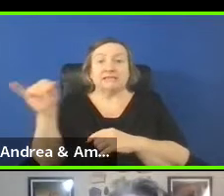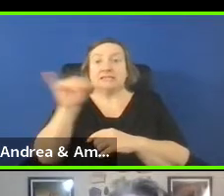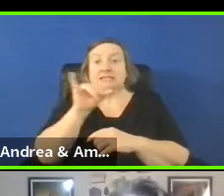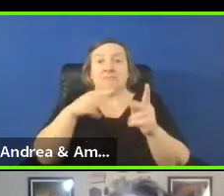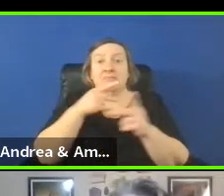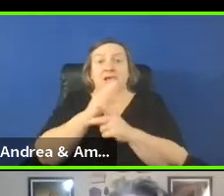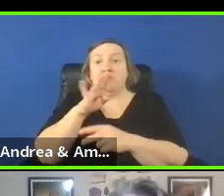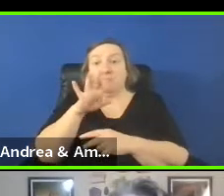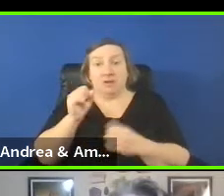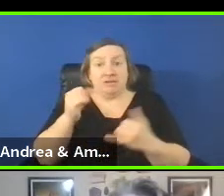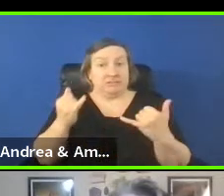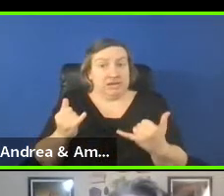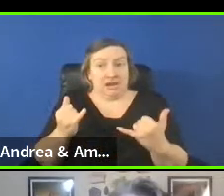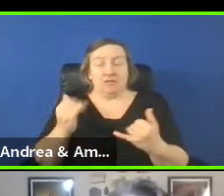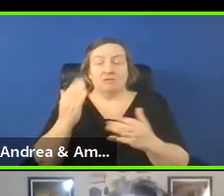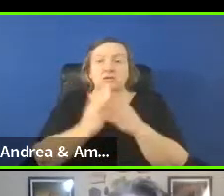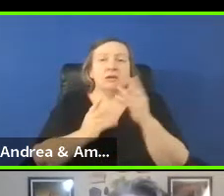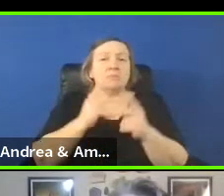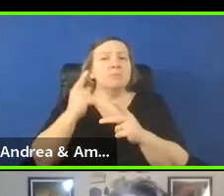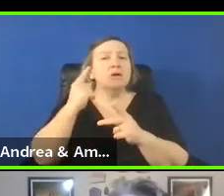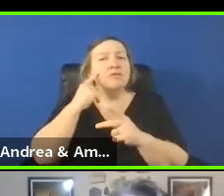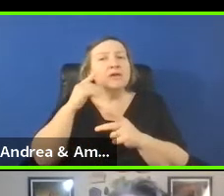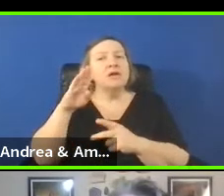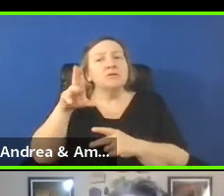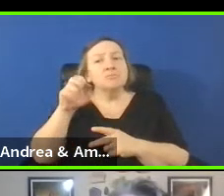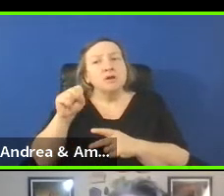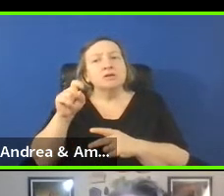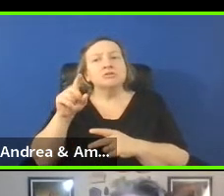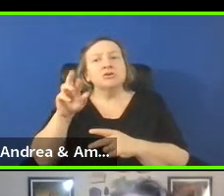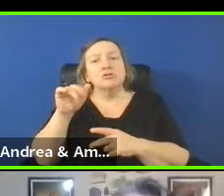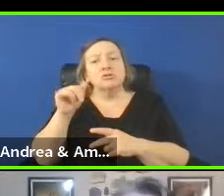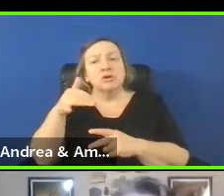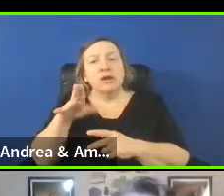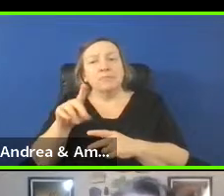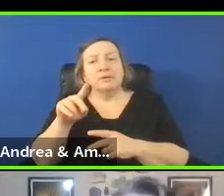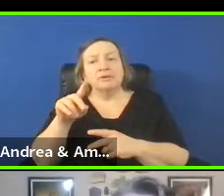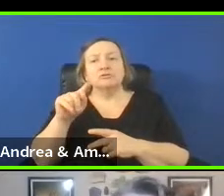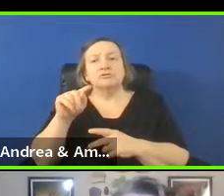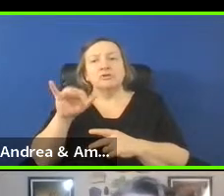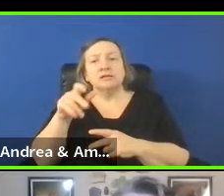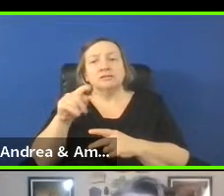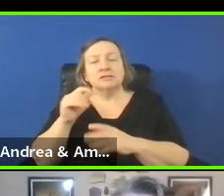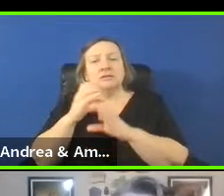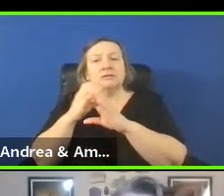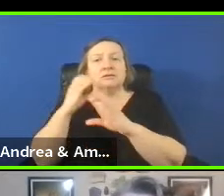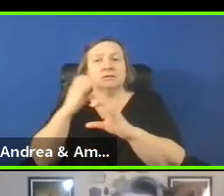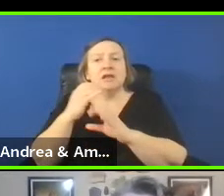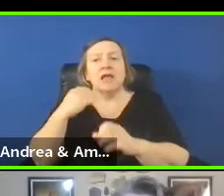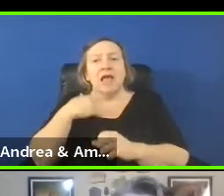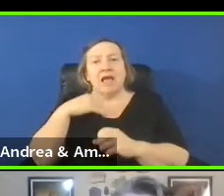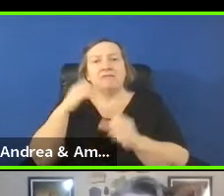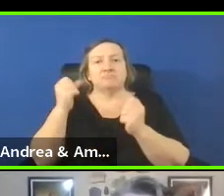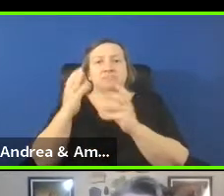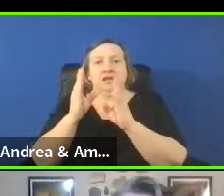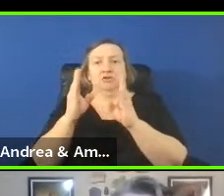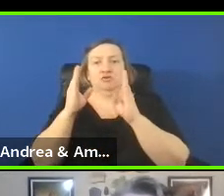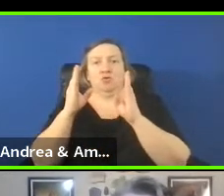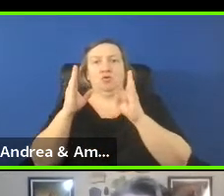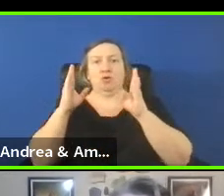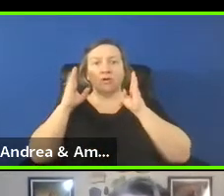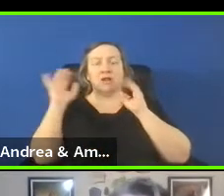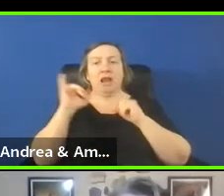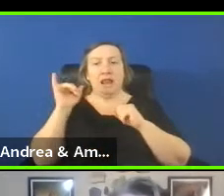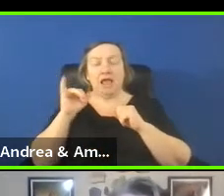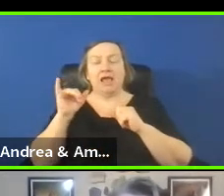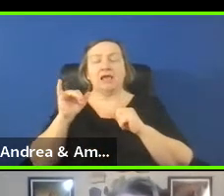now. Others are looking at bus rapid transit where you have multiple doors like a subway train or a light rail train,